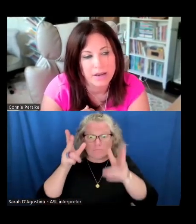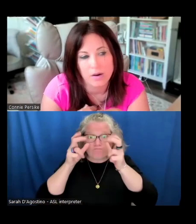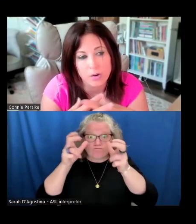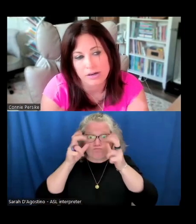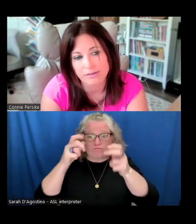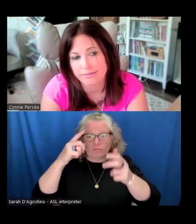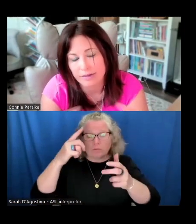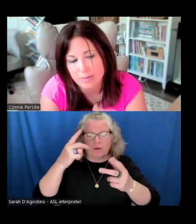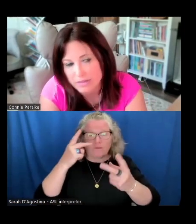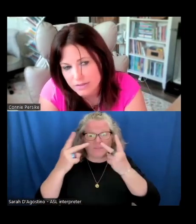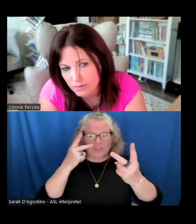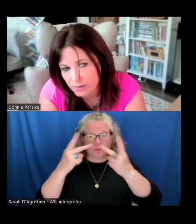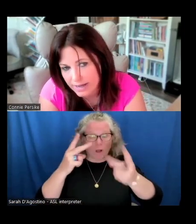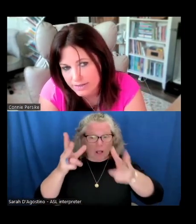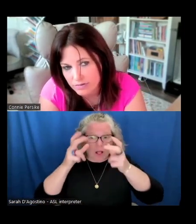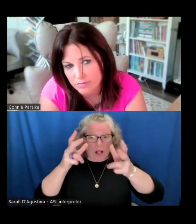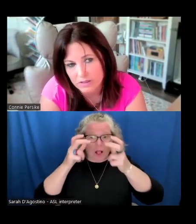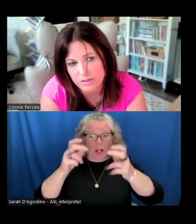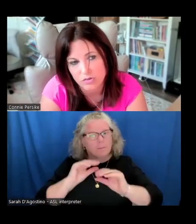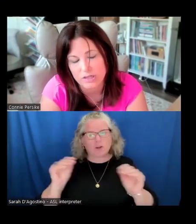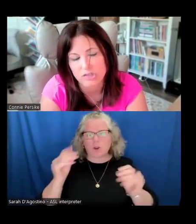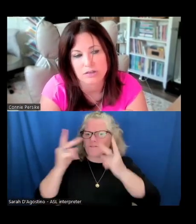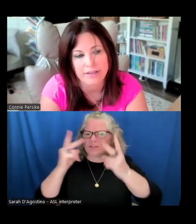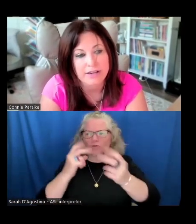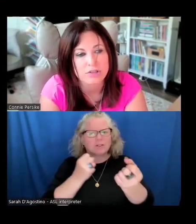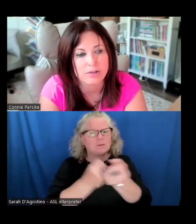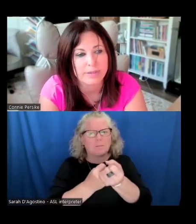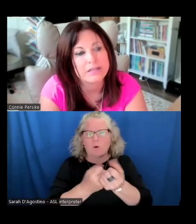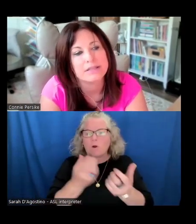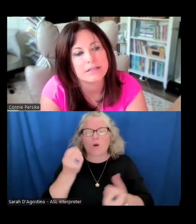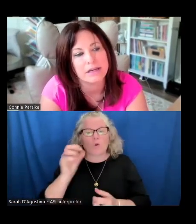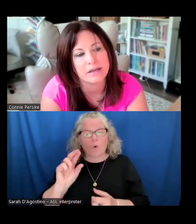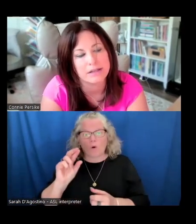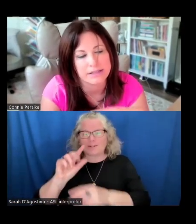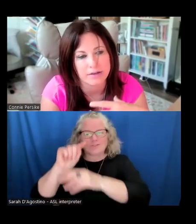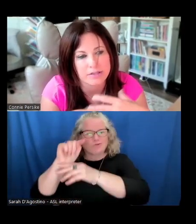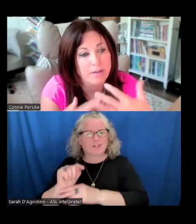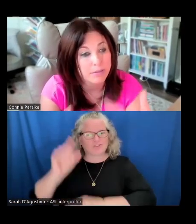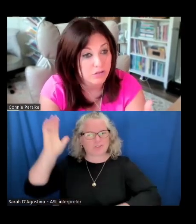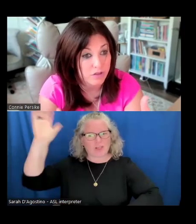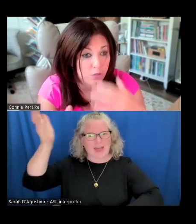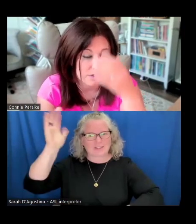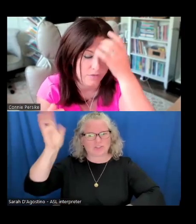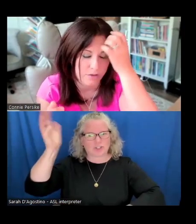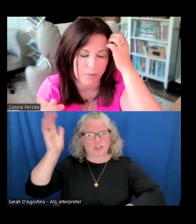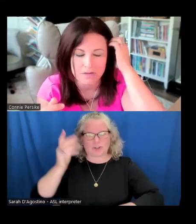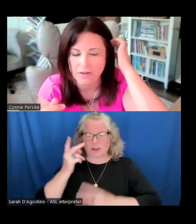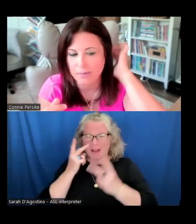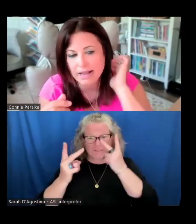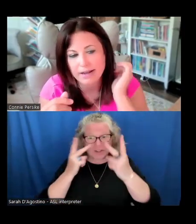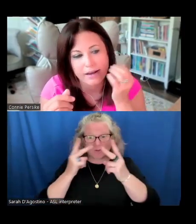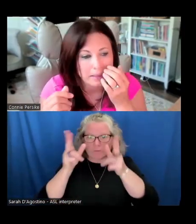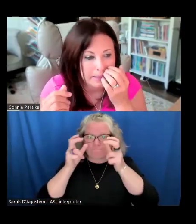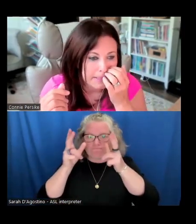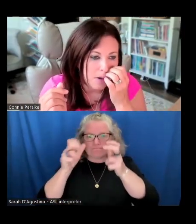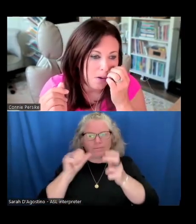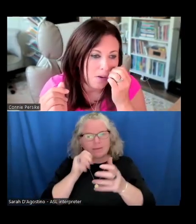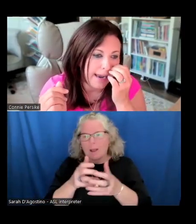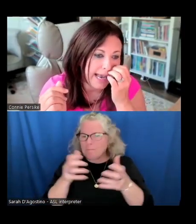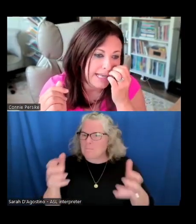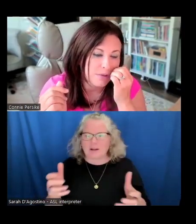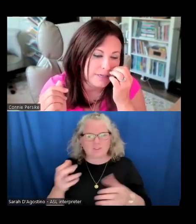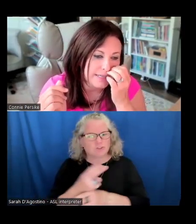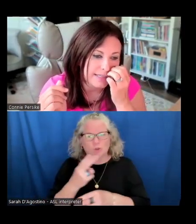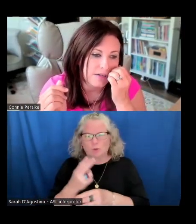environment. Or they're in a middle school classroom that's traditional lecture based and there's not much visuals for them to fall back on.